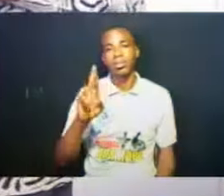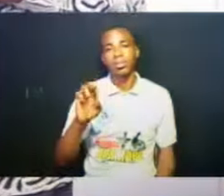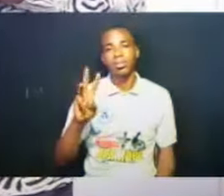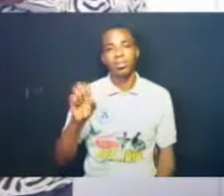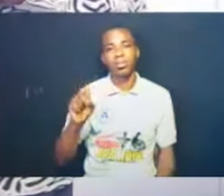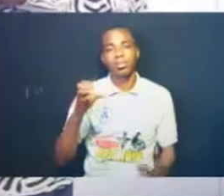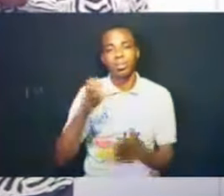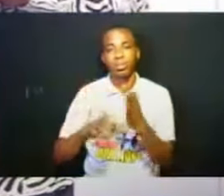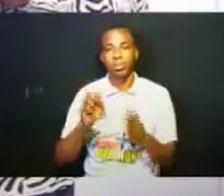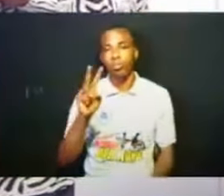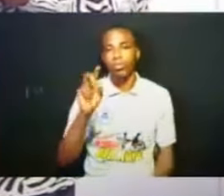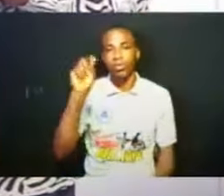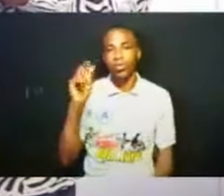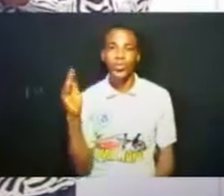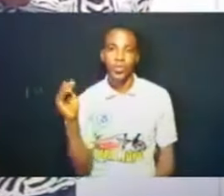Hebrews 12:15.